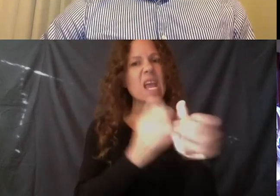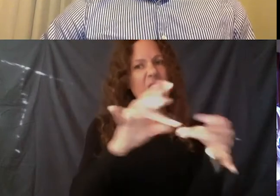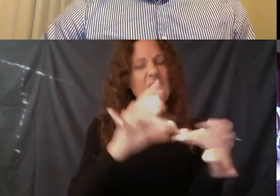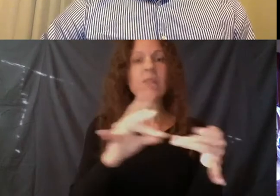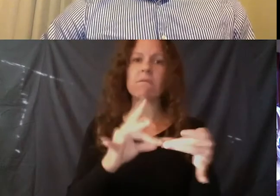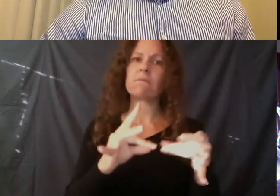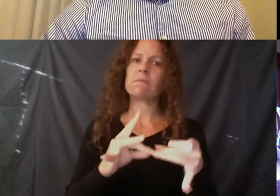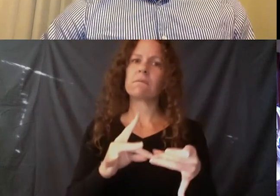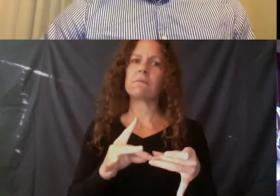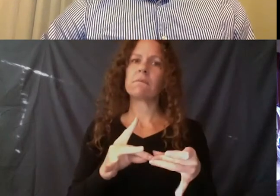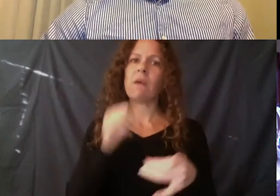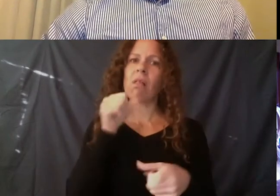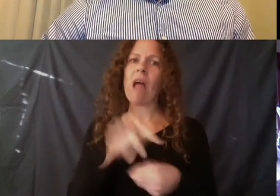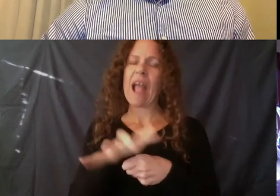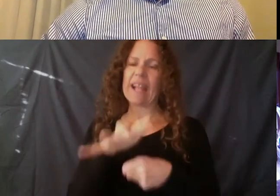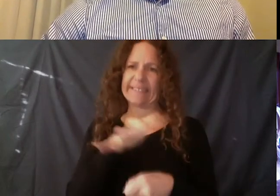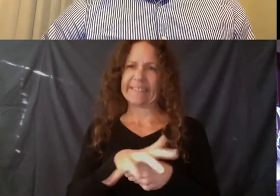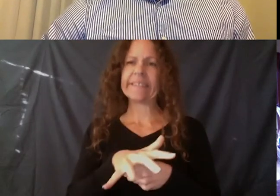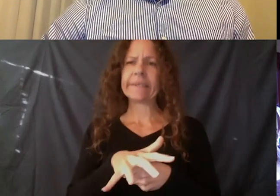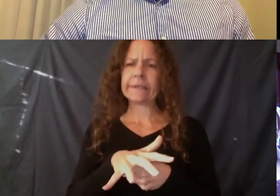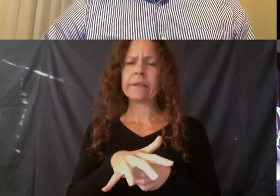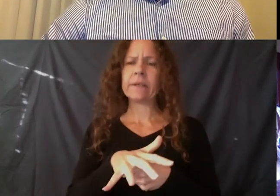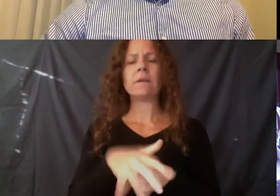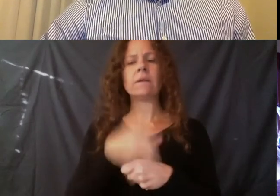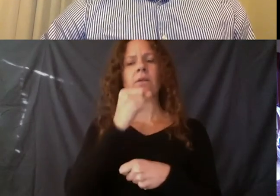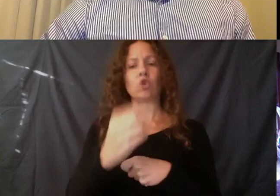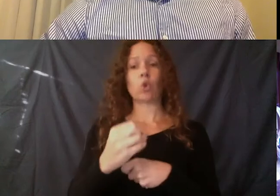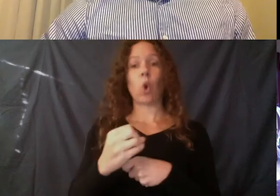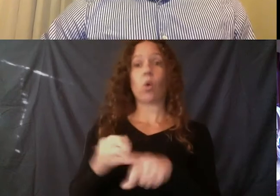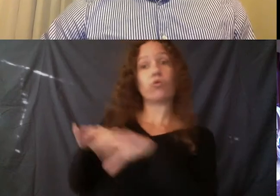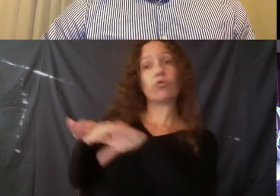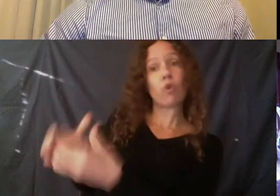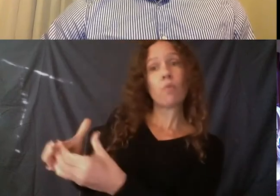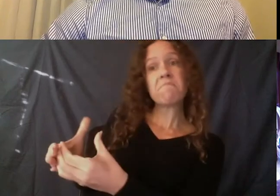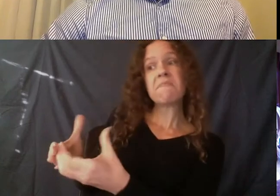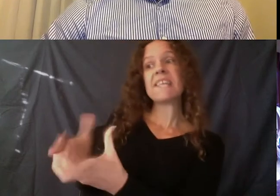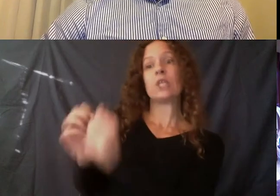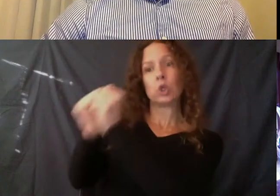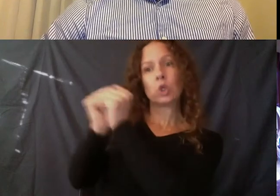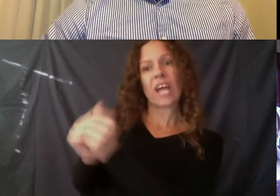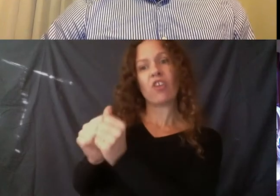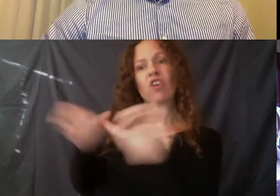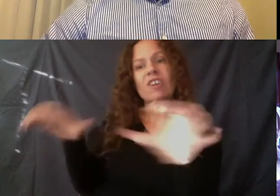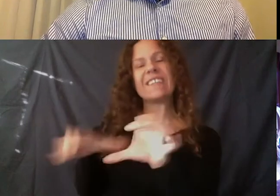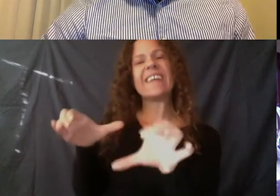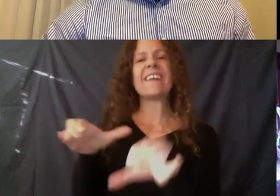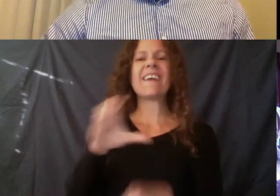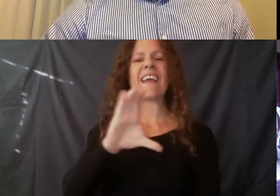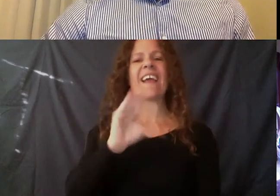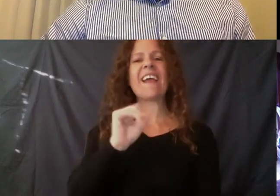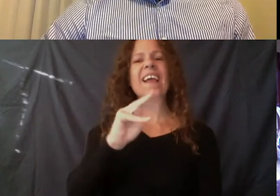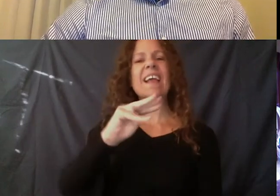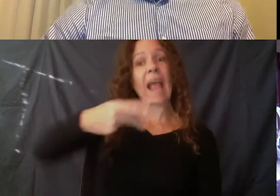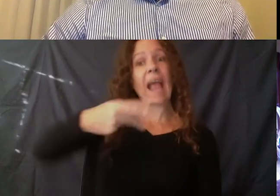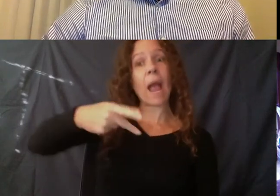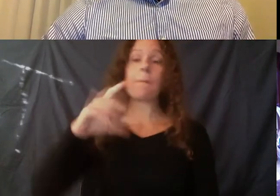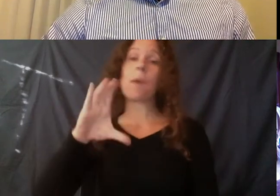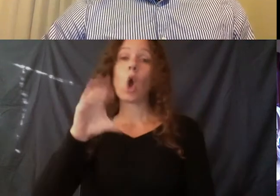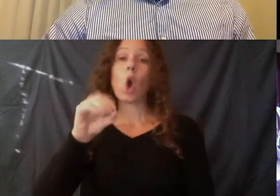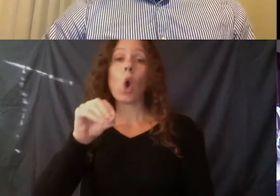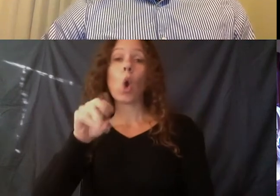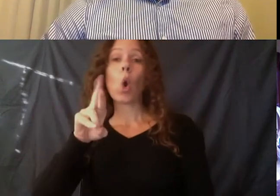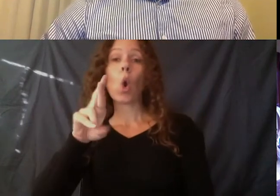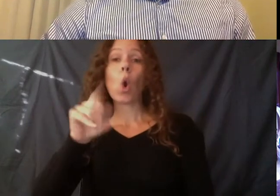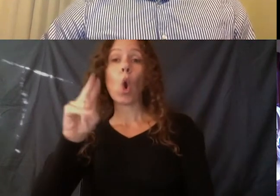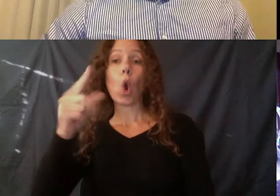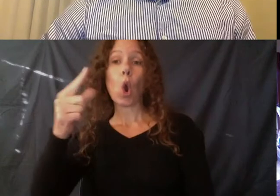and I, got together and created what the Courage campaign picked up, created Camp Courage. You know about it, you were part of it. Camp